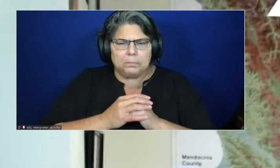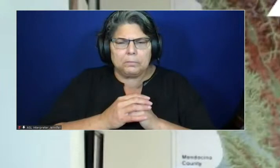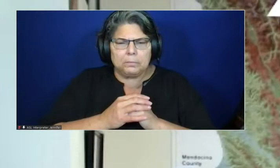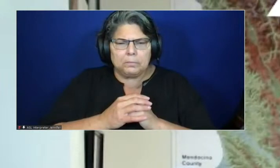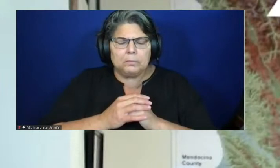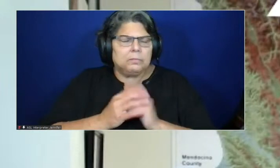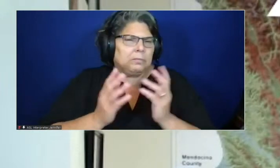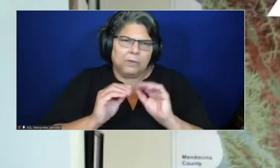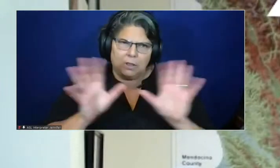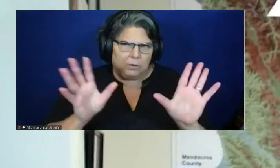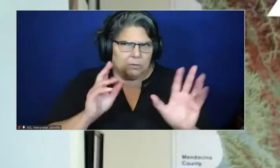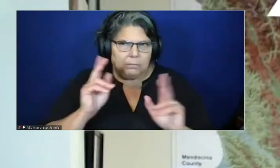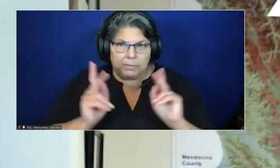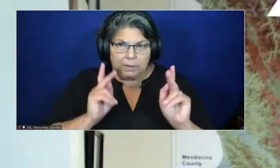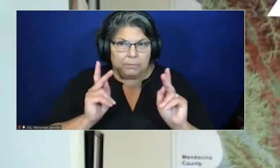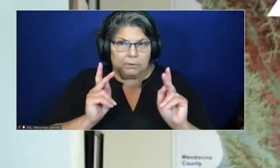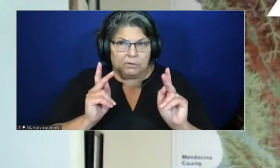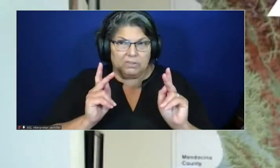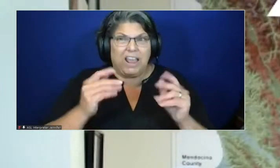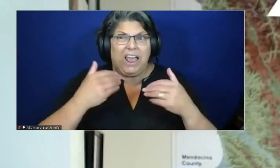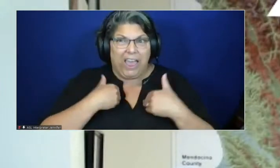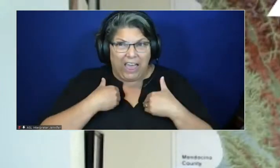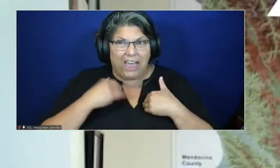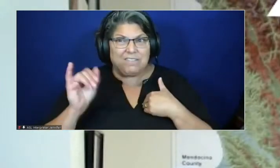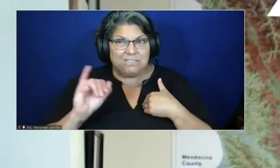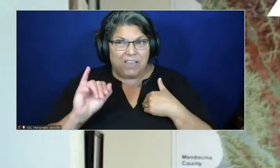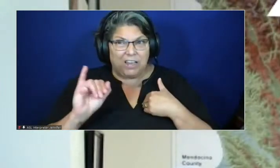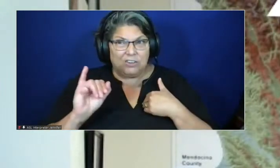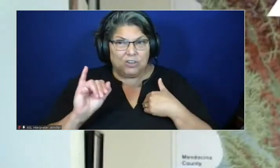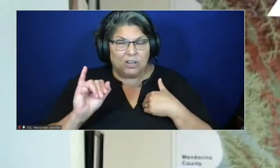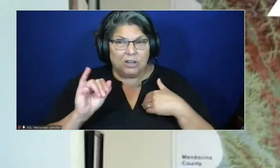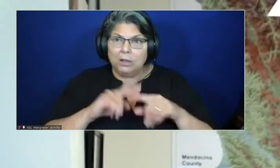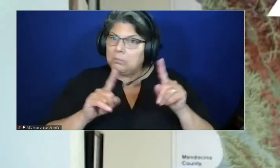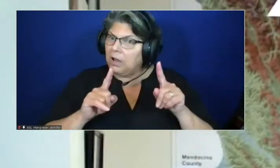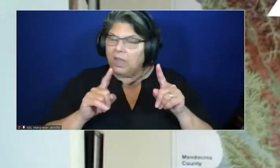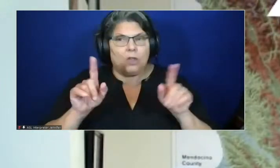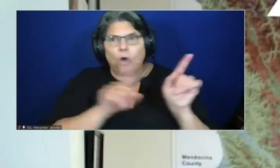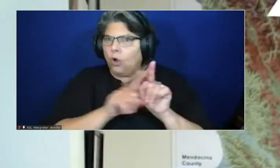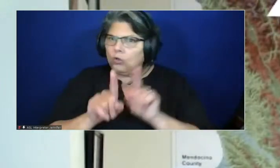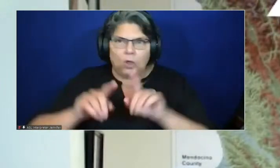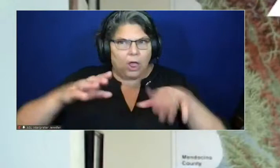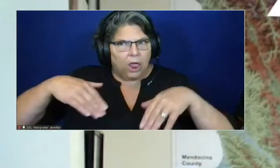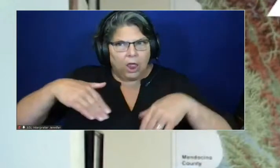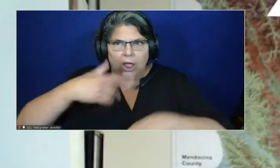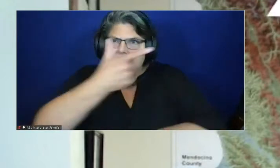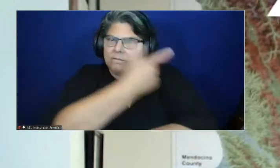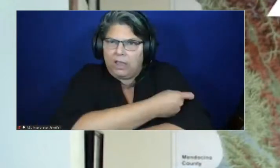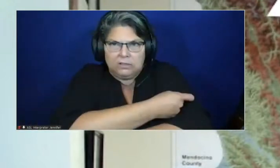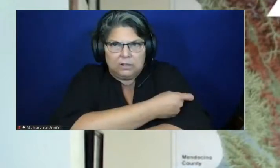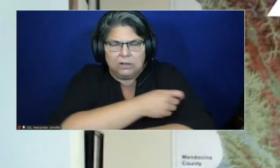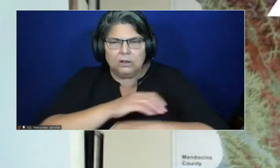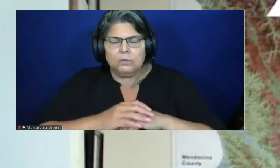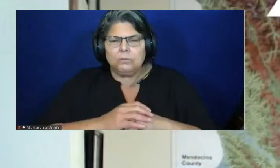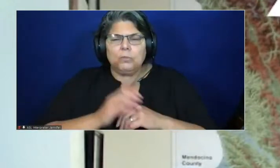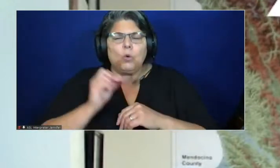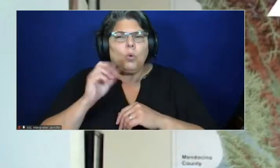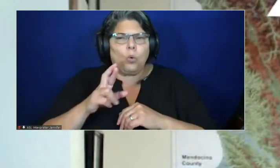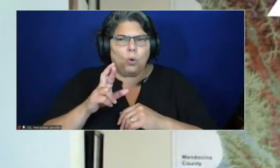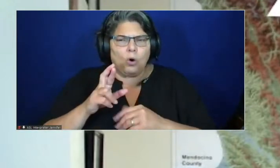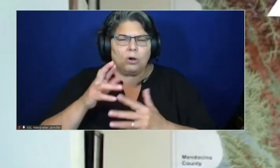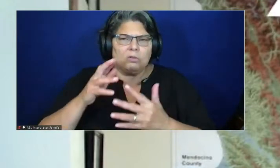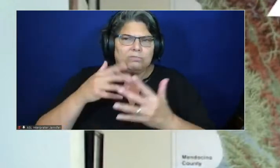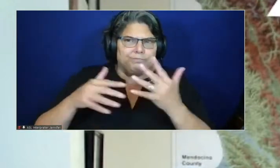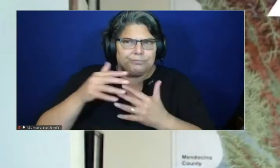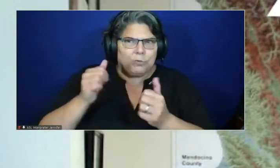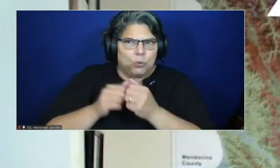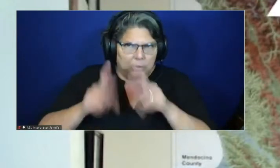Clearly, people who have an infection and they're not vaccinated, or they've come in contact with someone